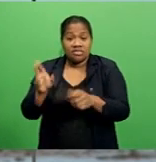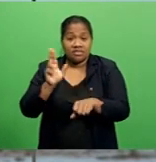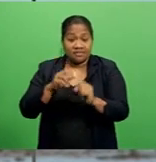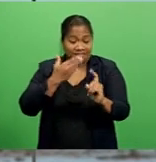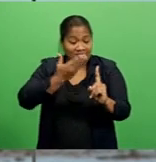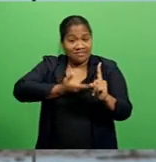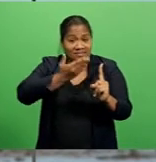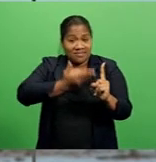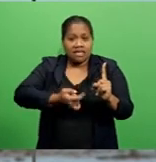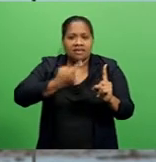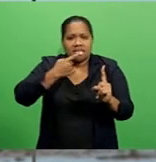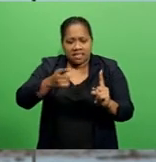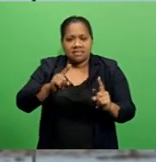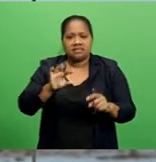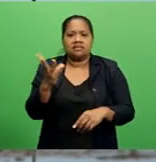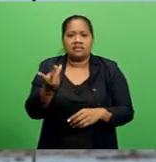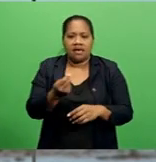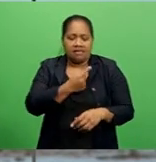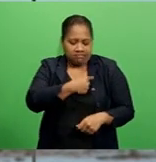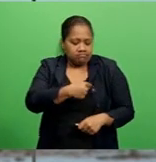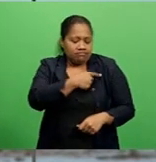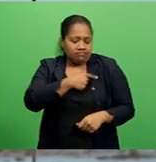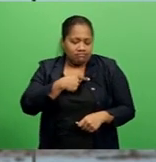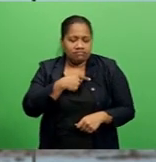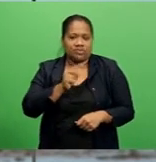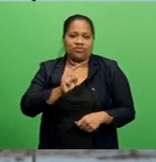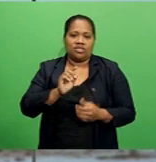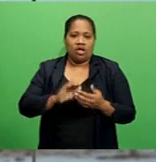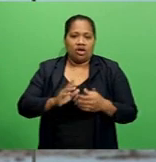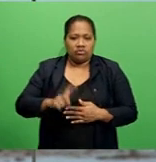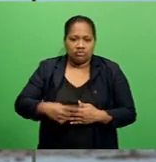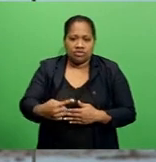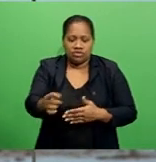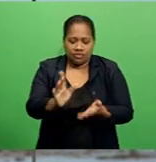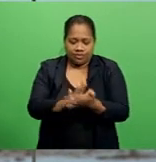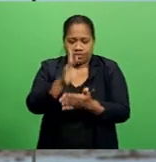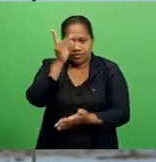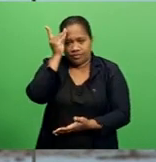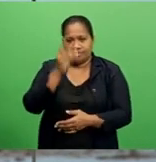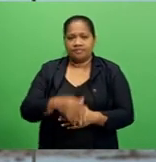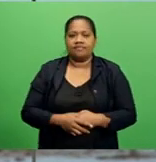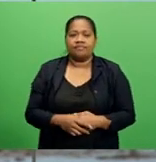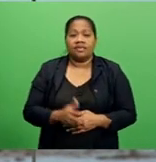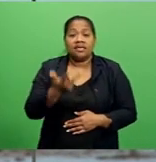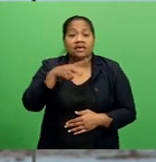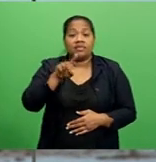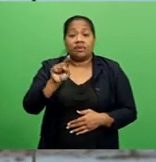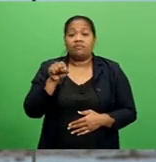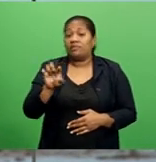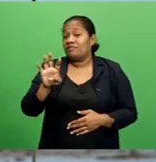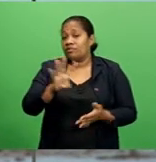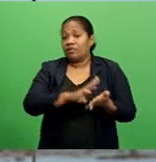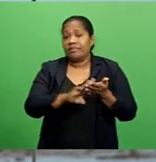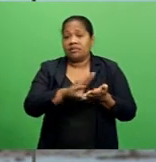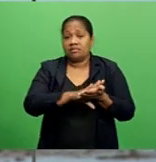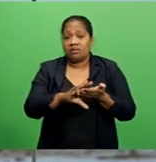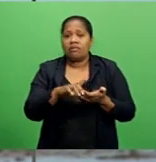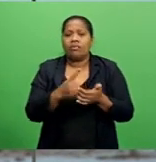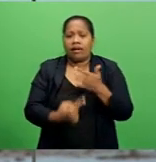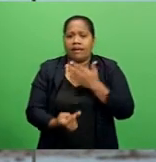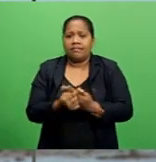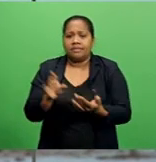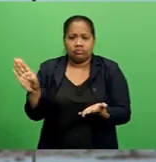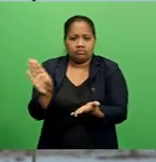says they are committed to the continuity of education. $81.4 million had